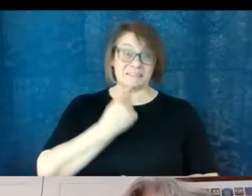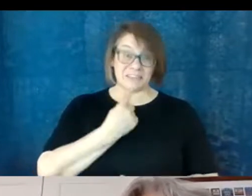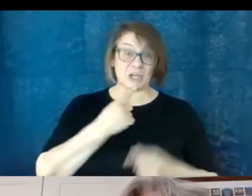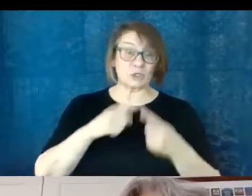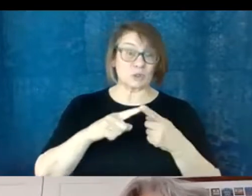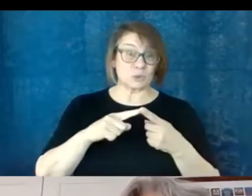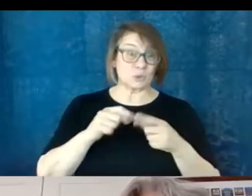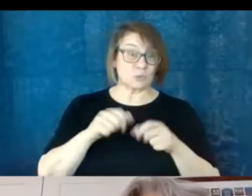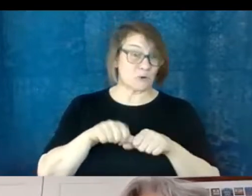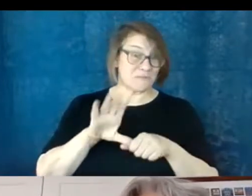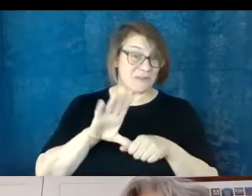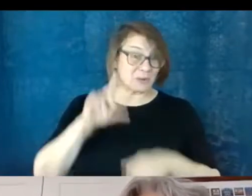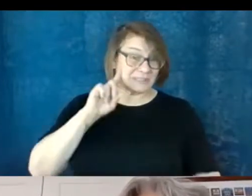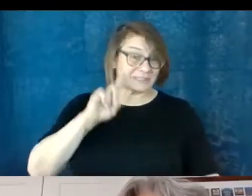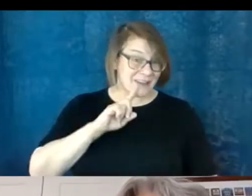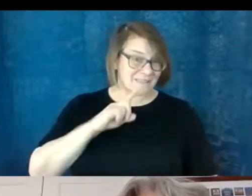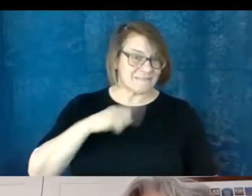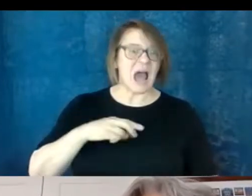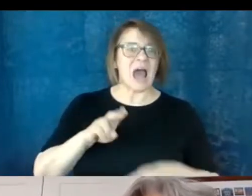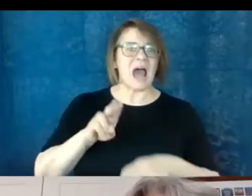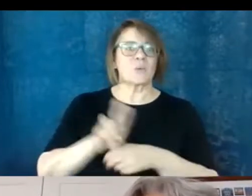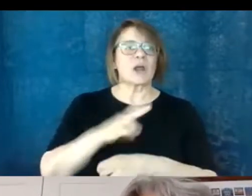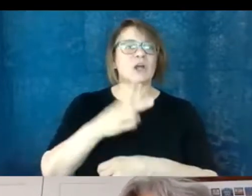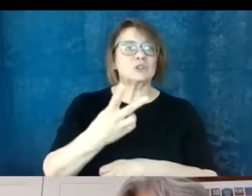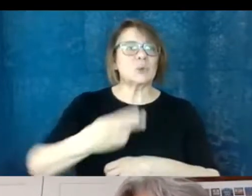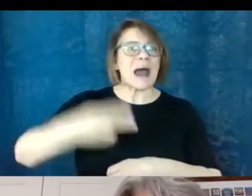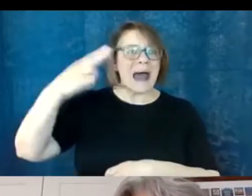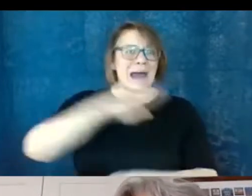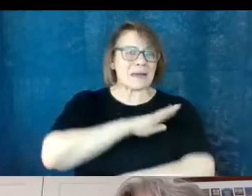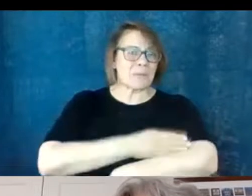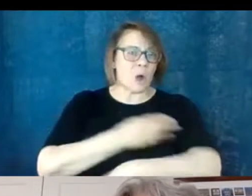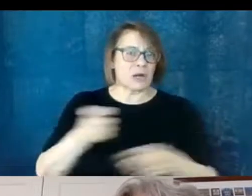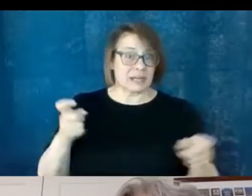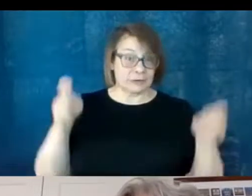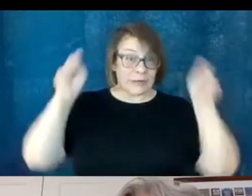deaf. I wear 2 high-powered hearing aids.